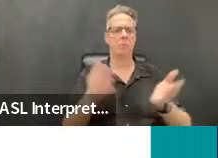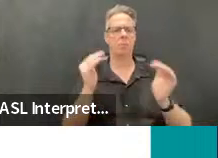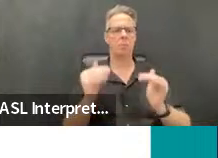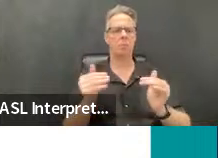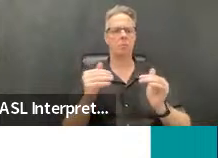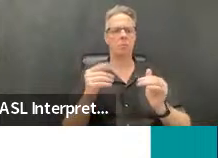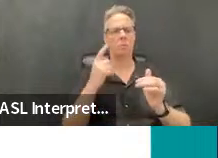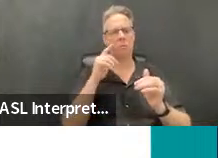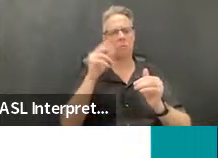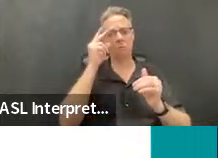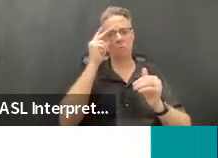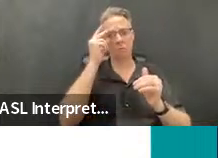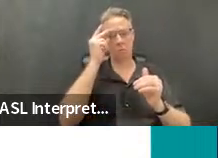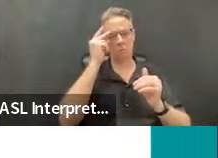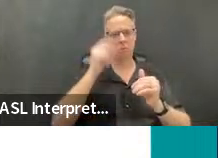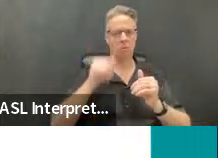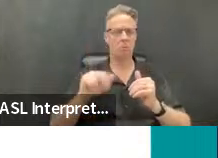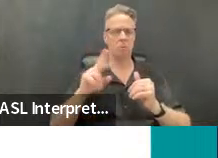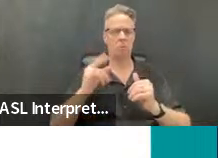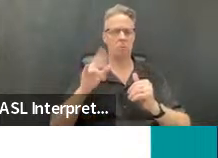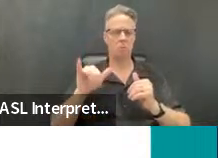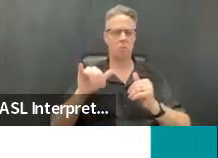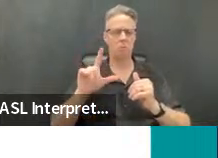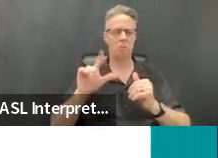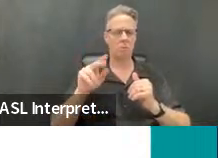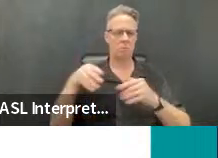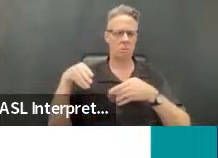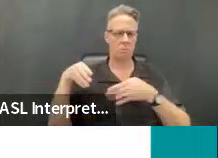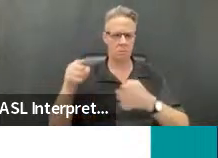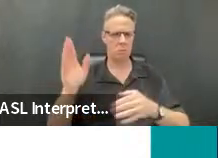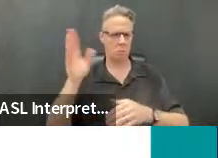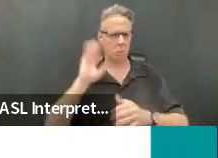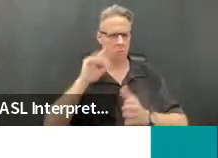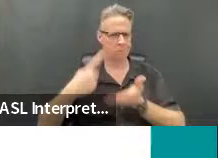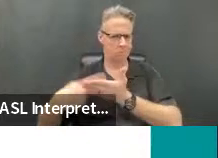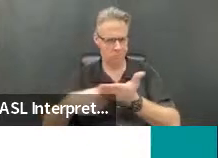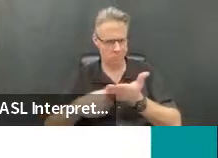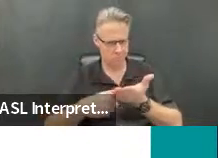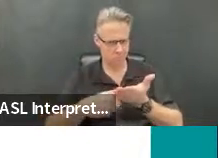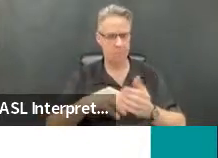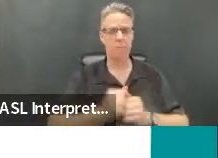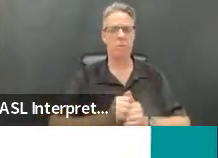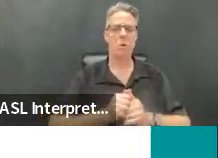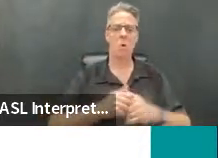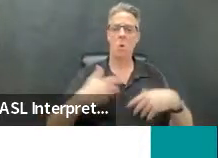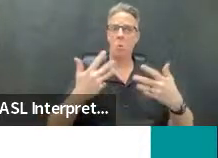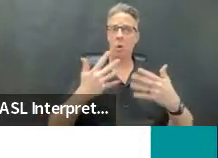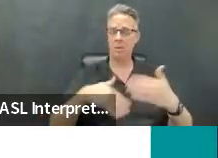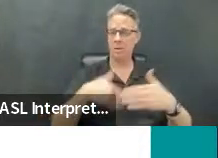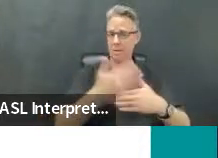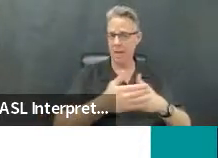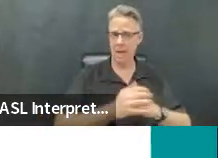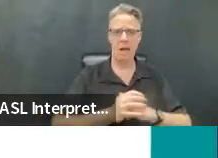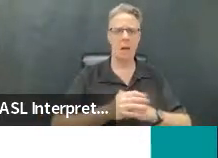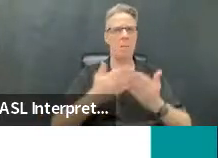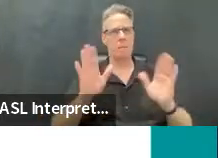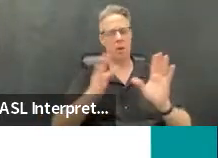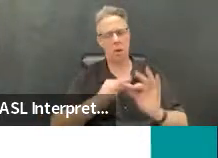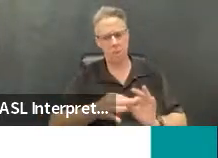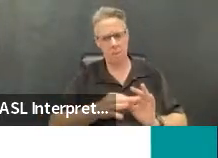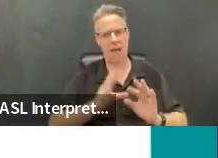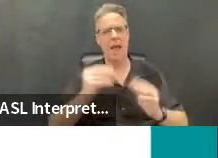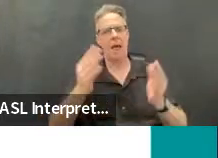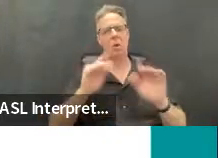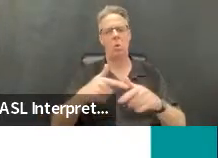the auxiliary lane presentation and having a discussion on that. And then we'll have what's next, public comment and wrap